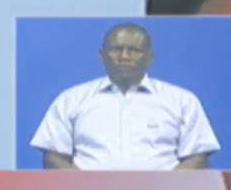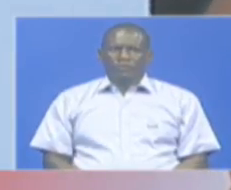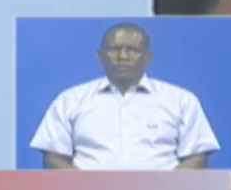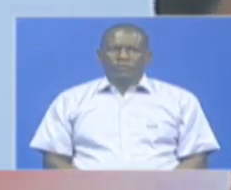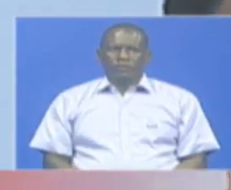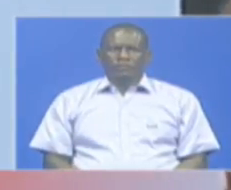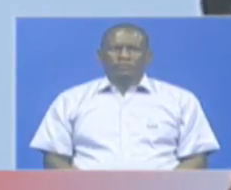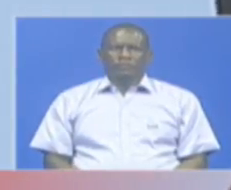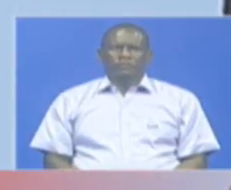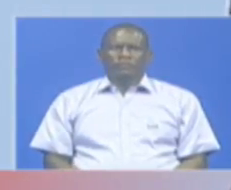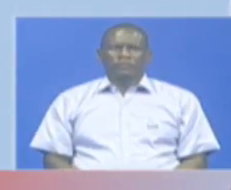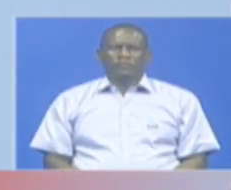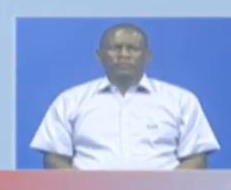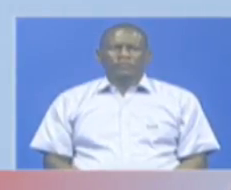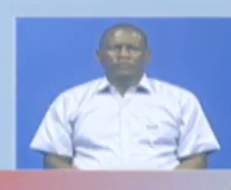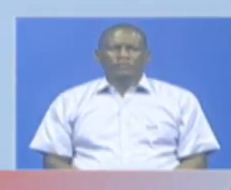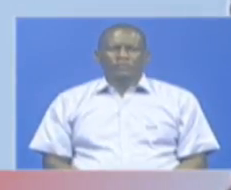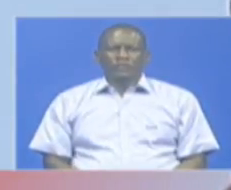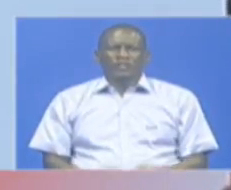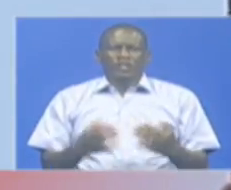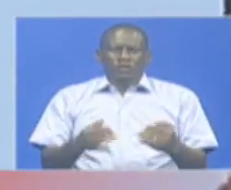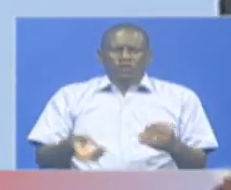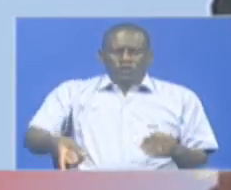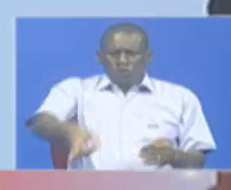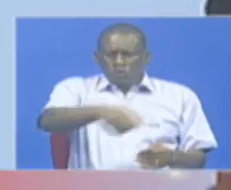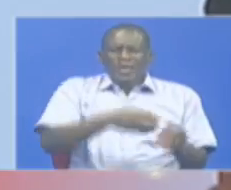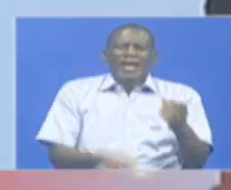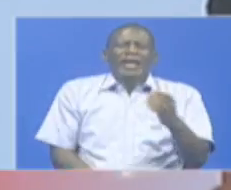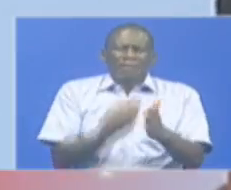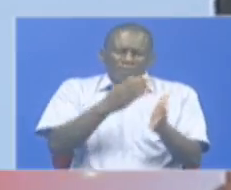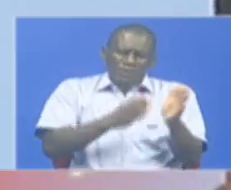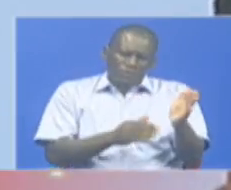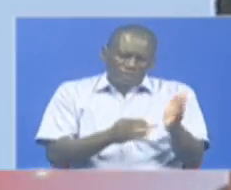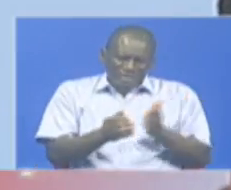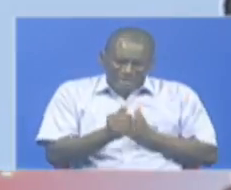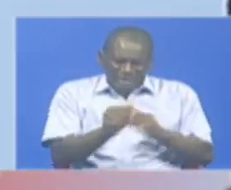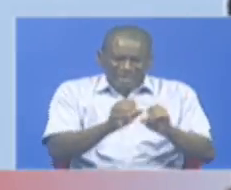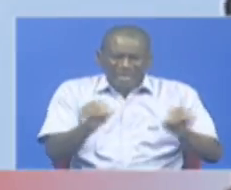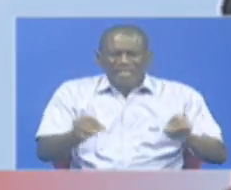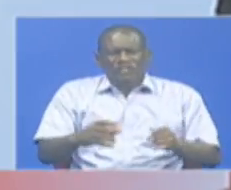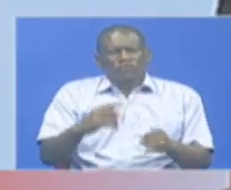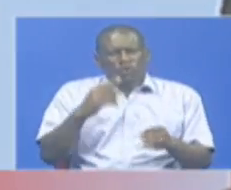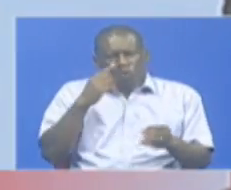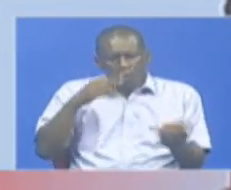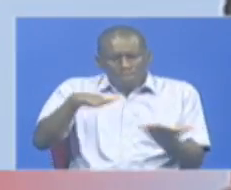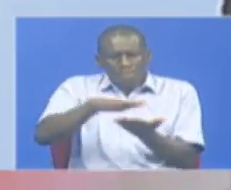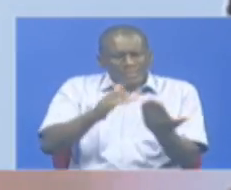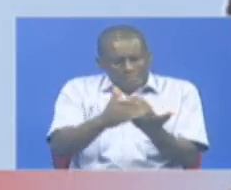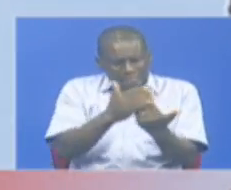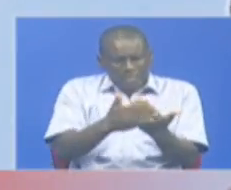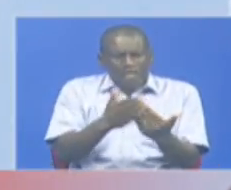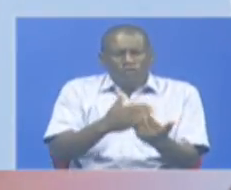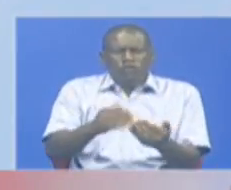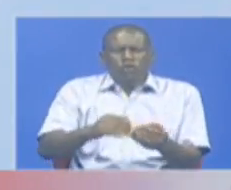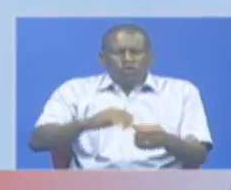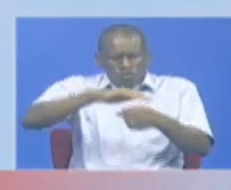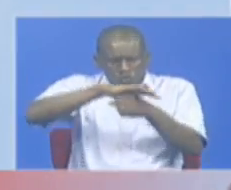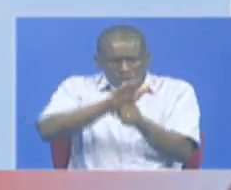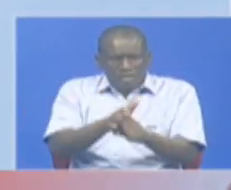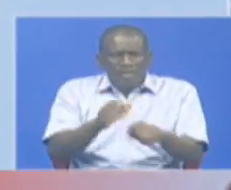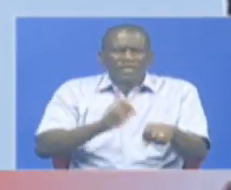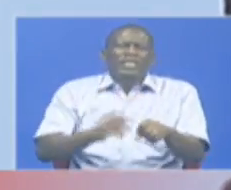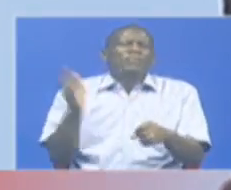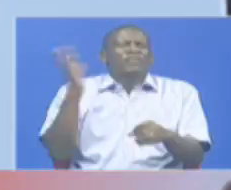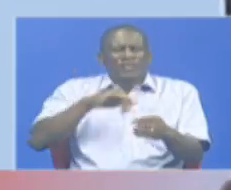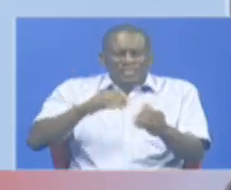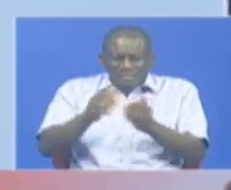Good question. We are developing guidelines for home-based care for COVID-19, and once we are through with the guidelines, we'll be able